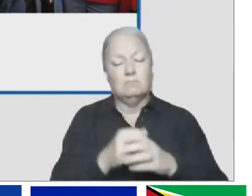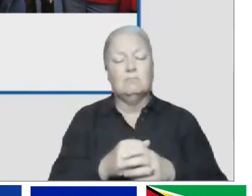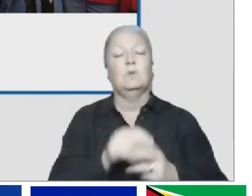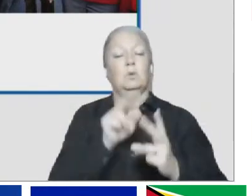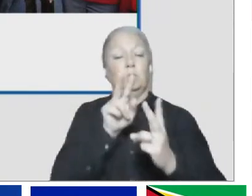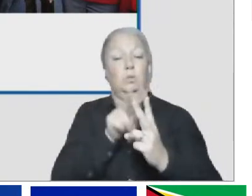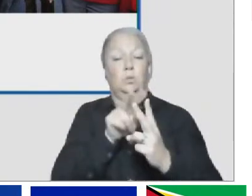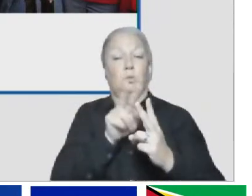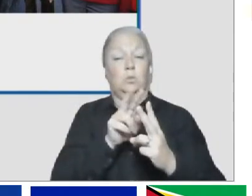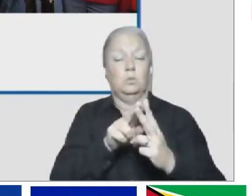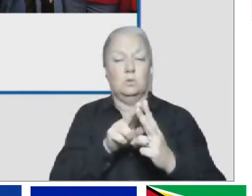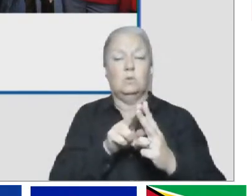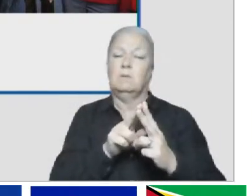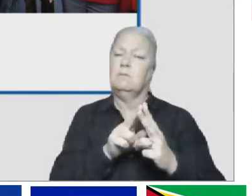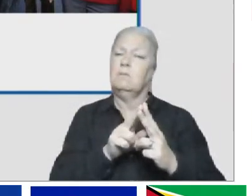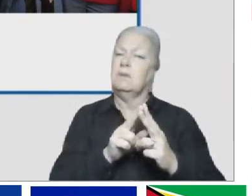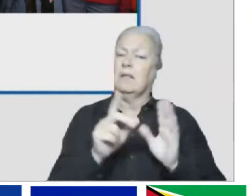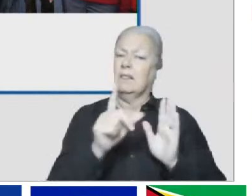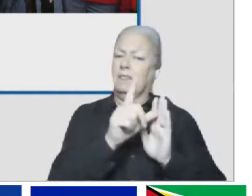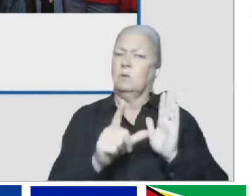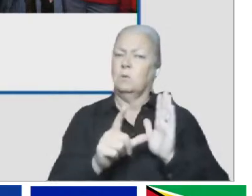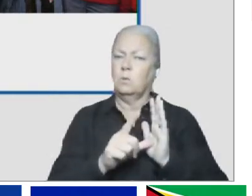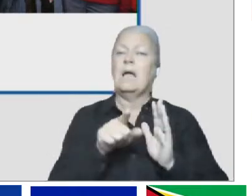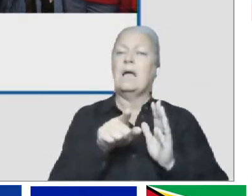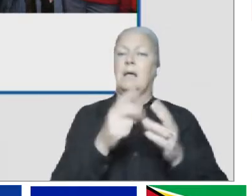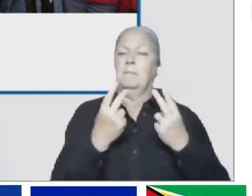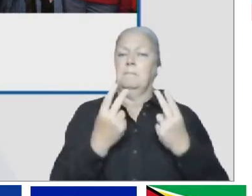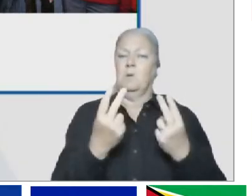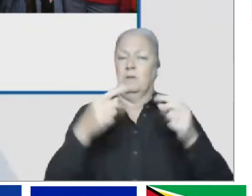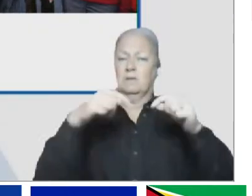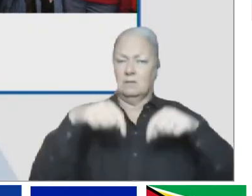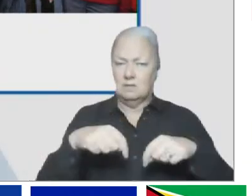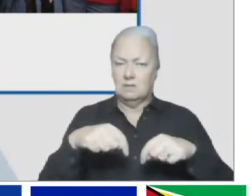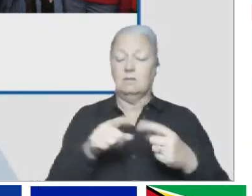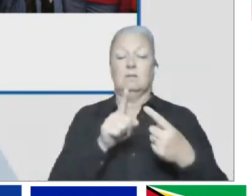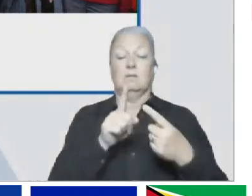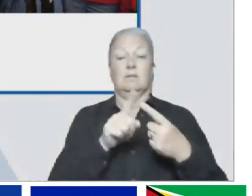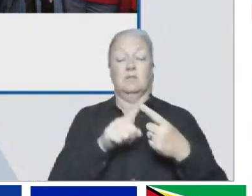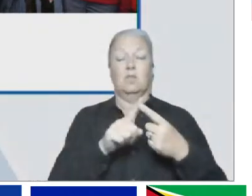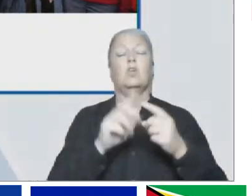important in our country. One of them, an emergency state that,